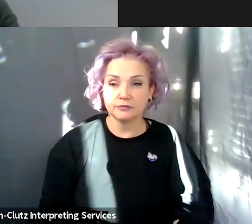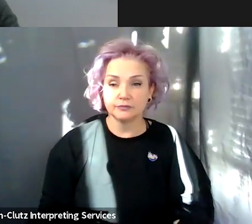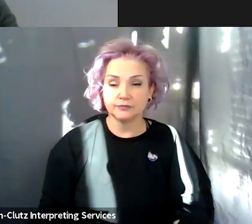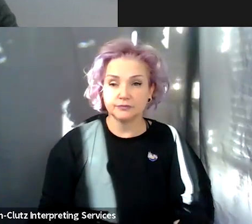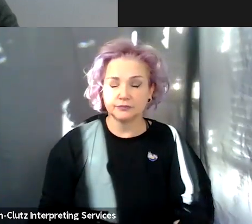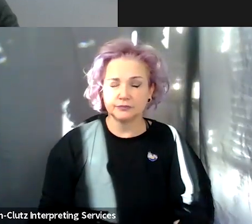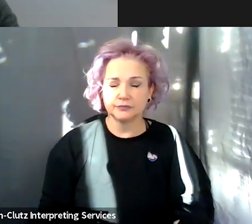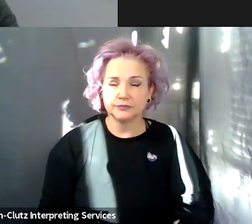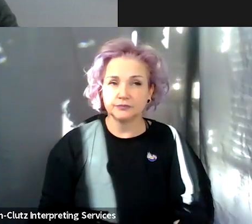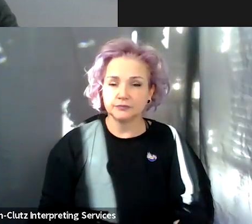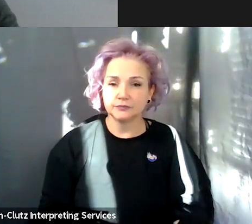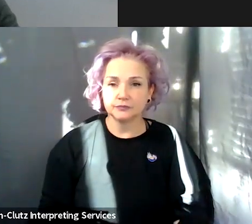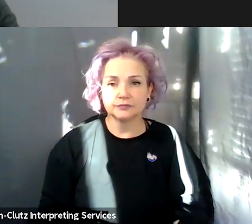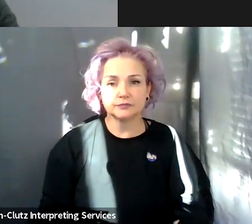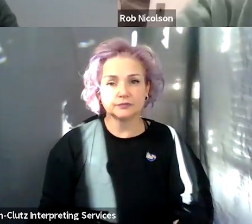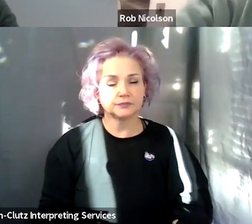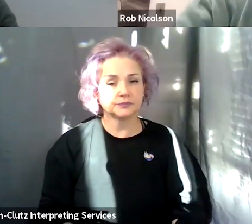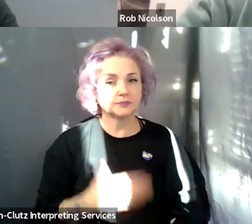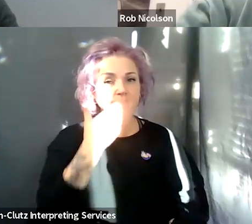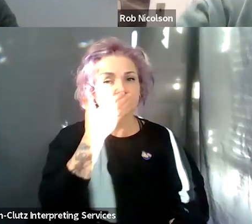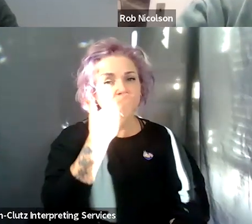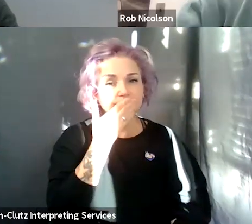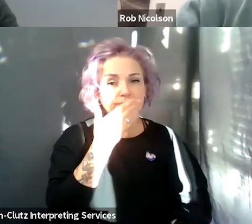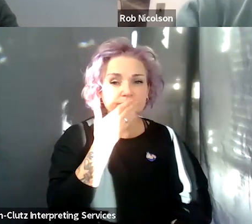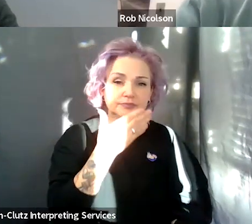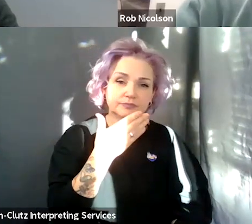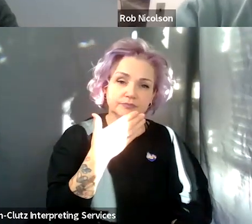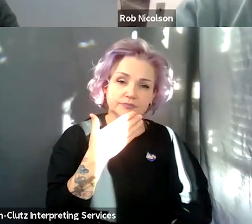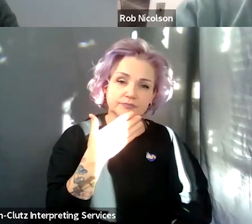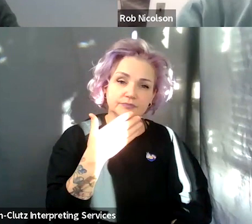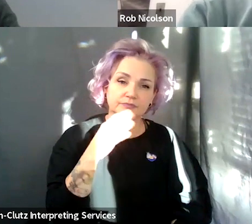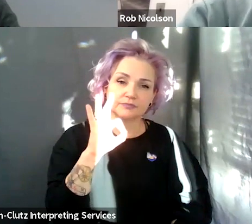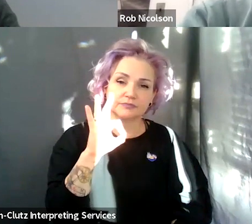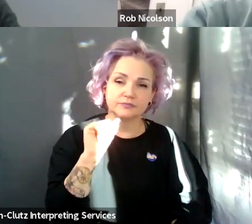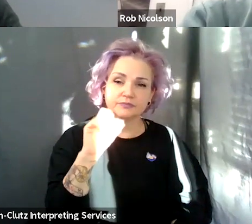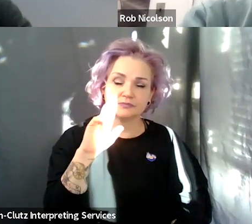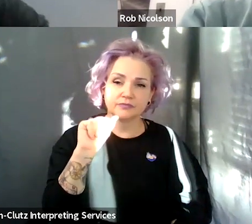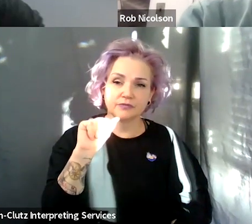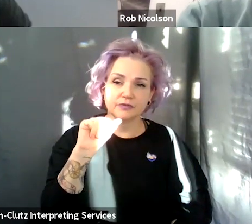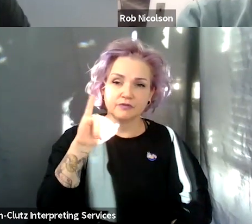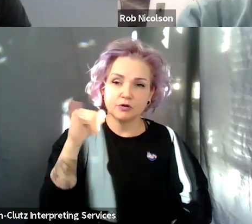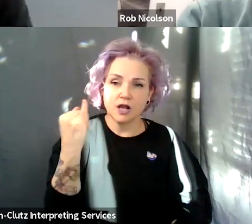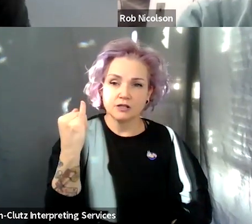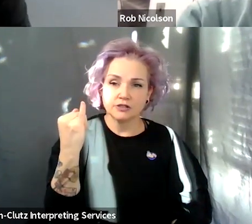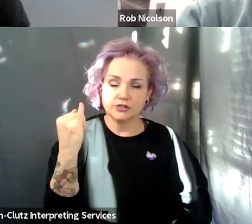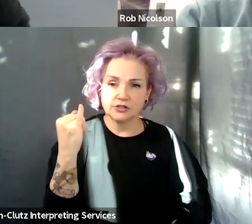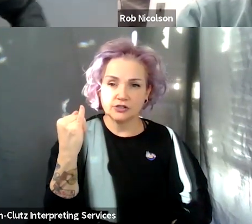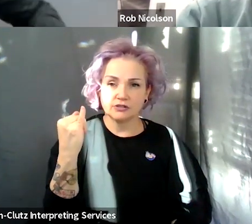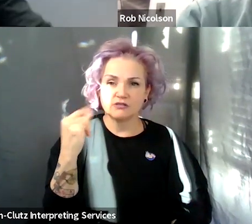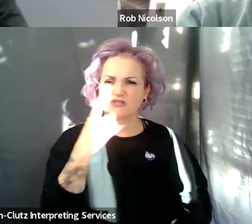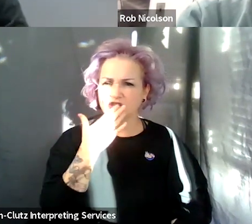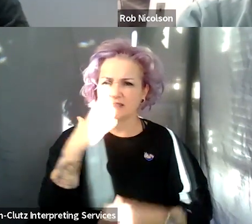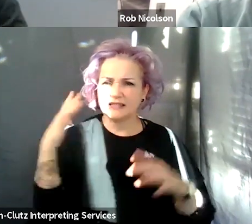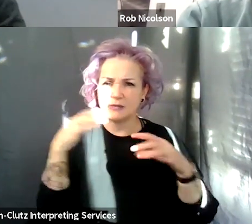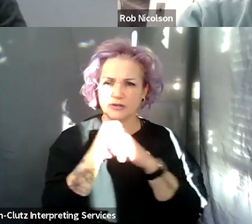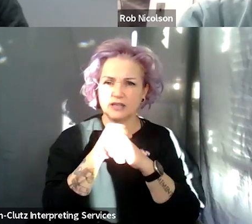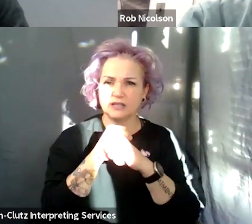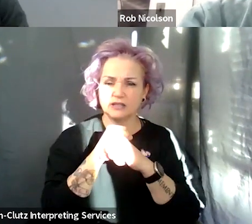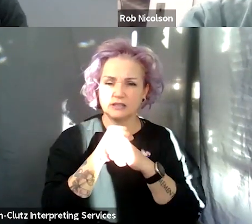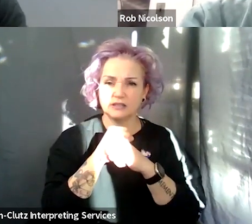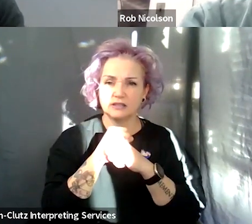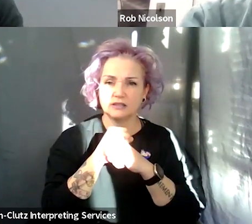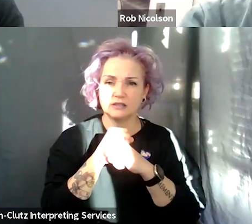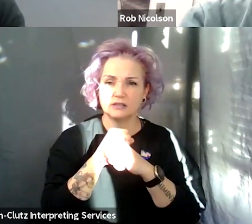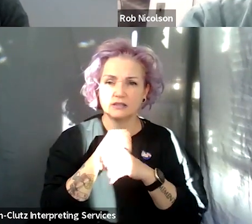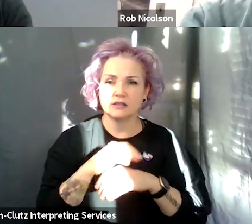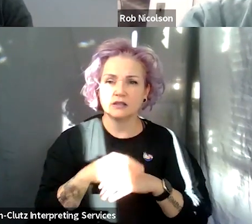Thank you so much, Faraj, for that. That was a fantastic review. I mean, it really summarized the field nicely. Just a quick thing. So I think a woman by the name of